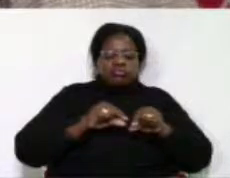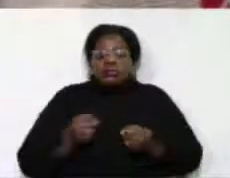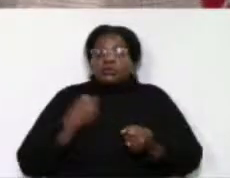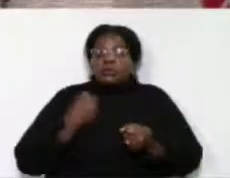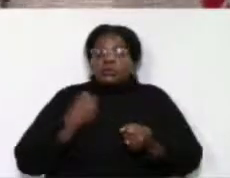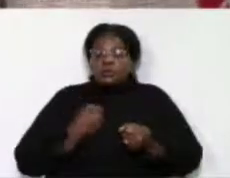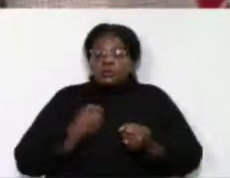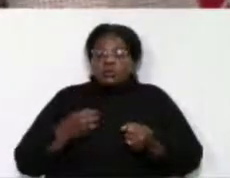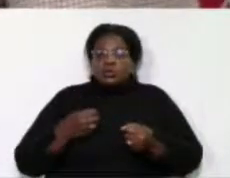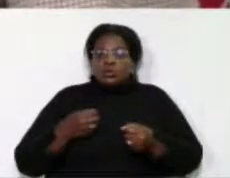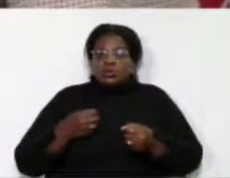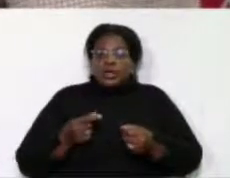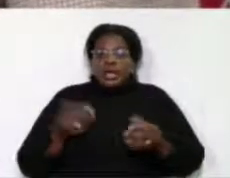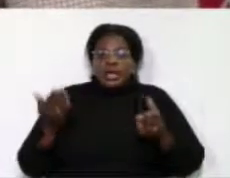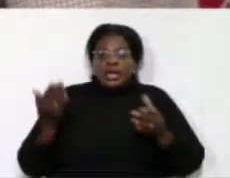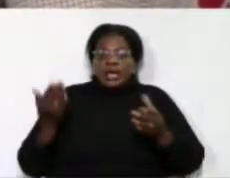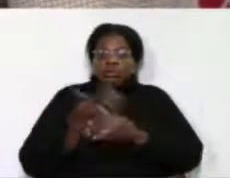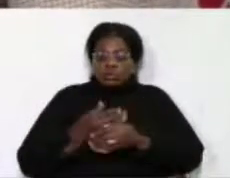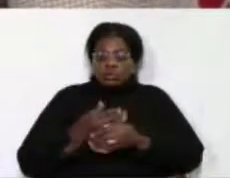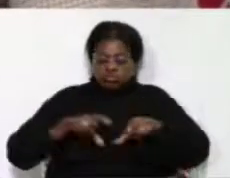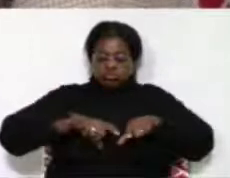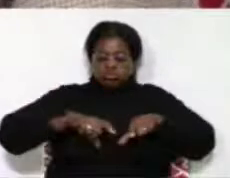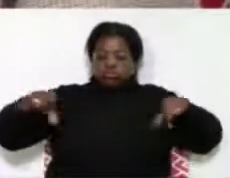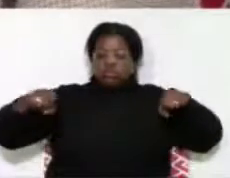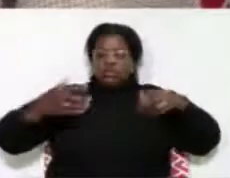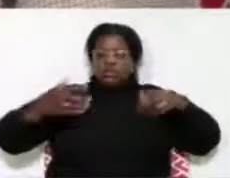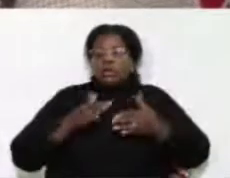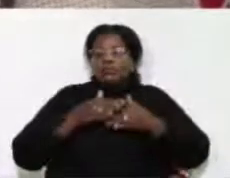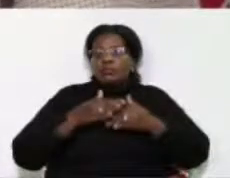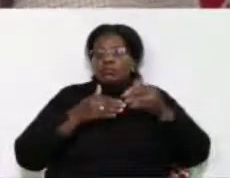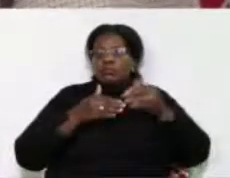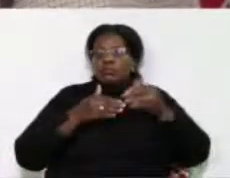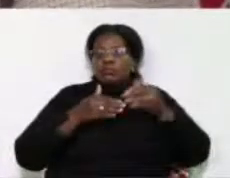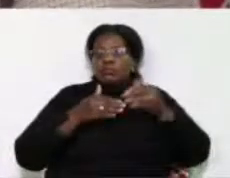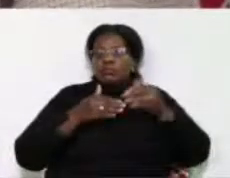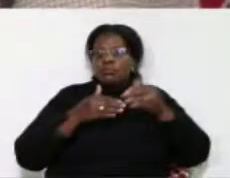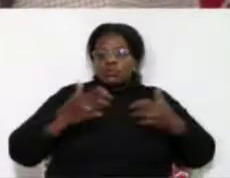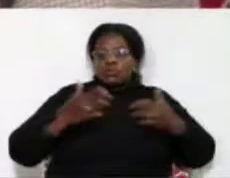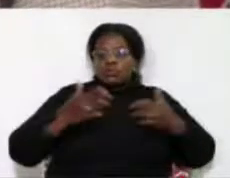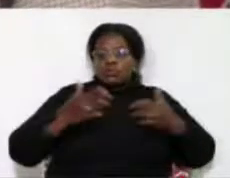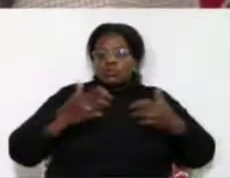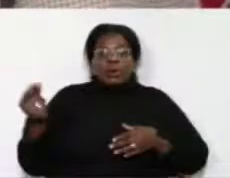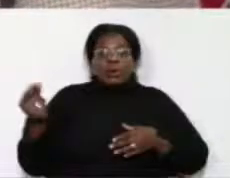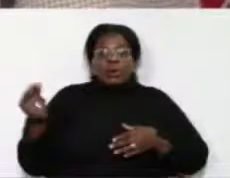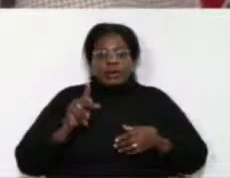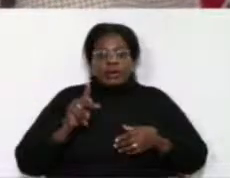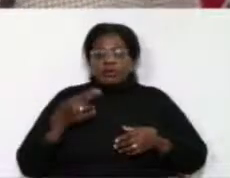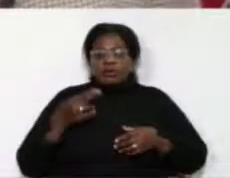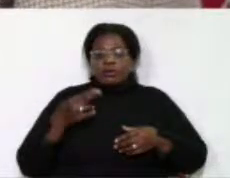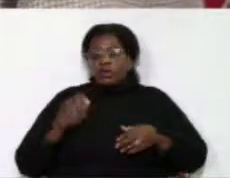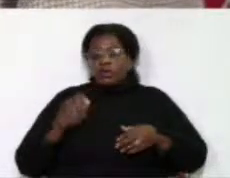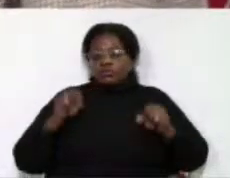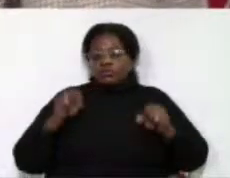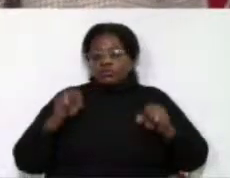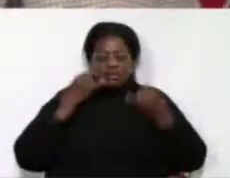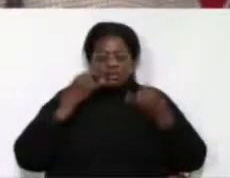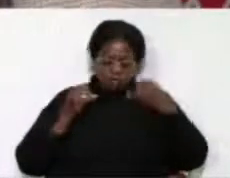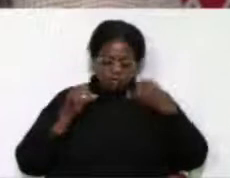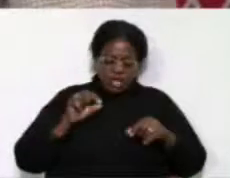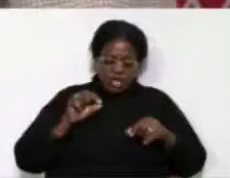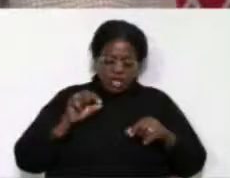Or is it only cost you half a box of rods? So it really matters, or it's really important to take note of every little thing that you